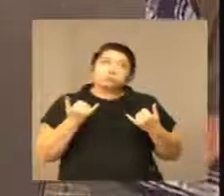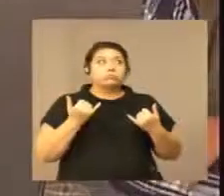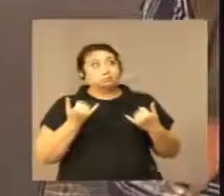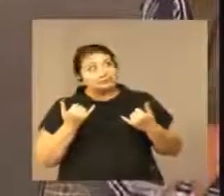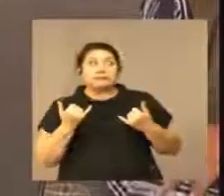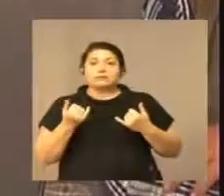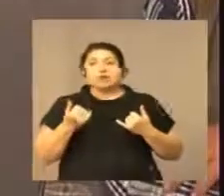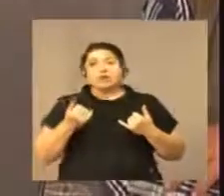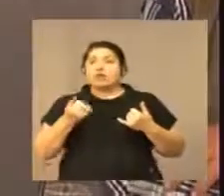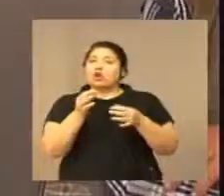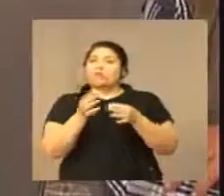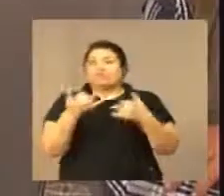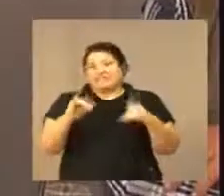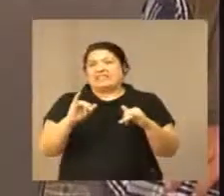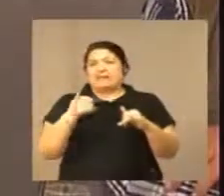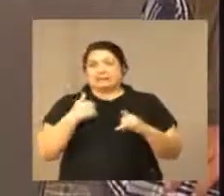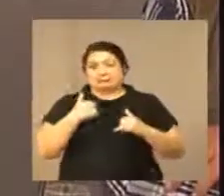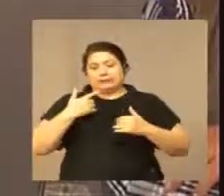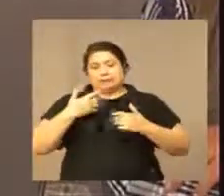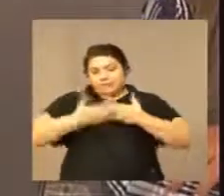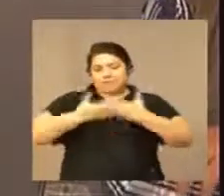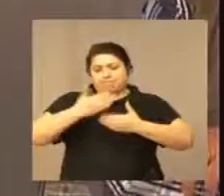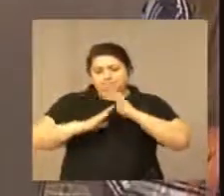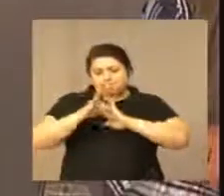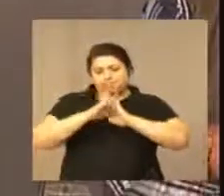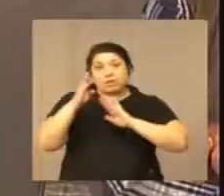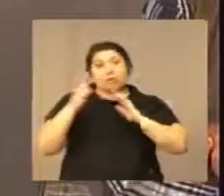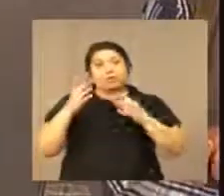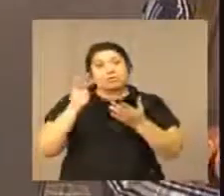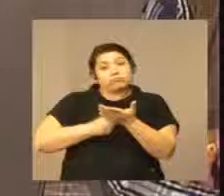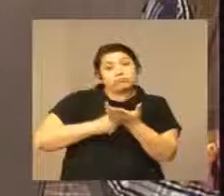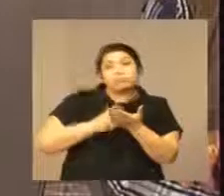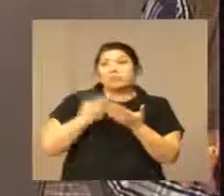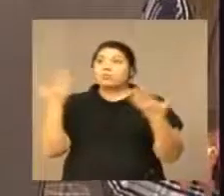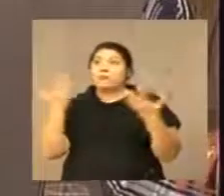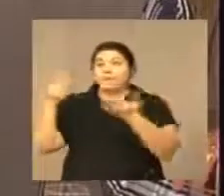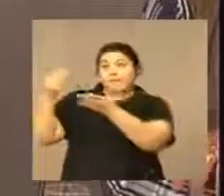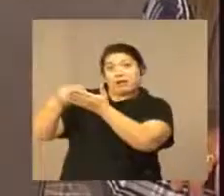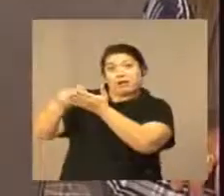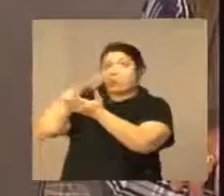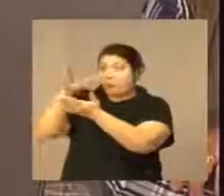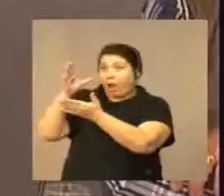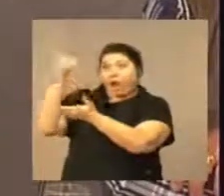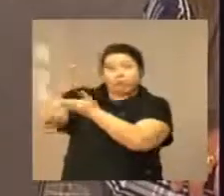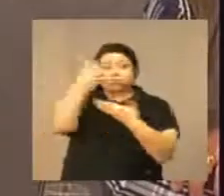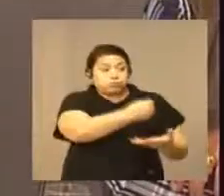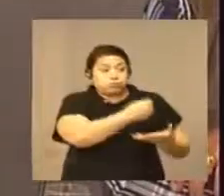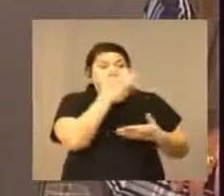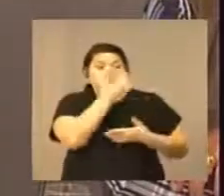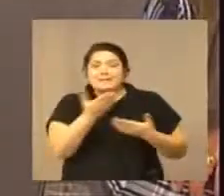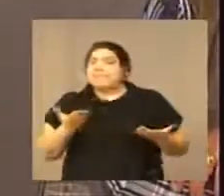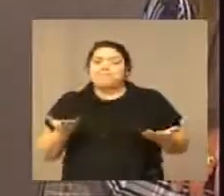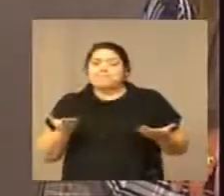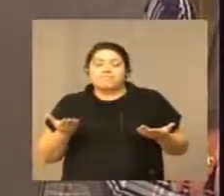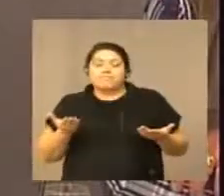bit too early to talk about any funding requirements that would be associated with the legislation. We are going to